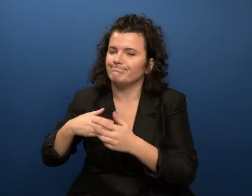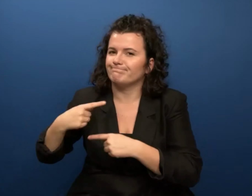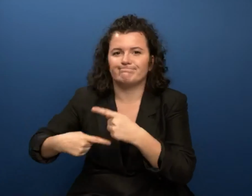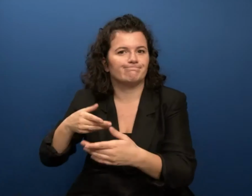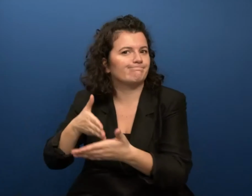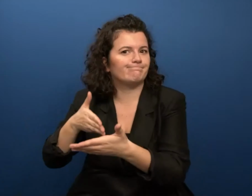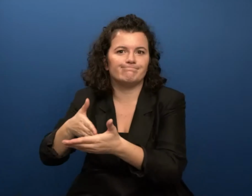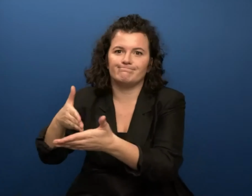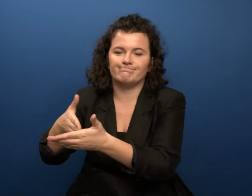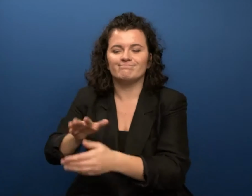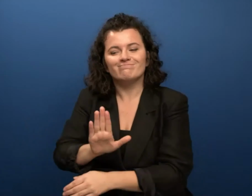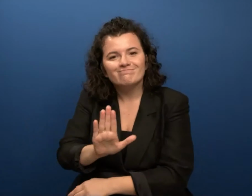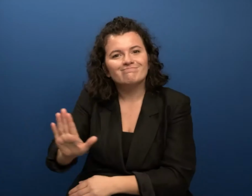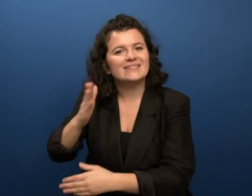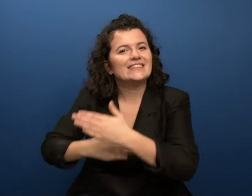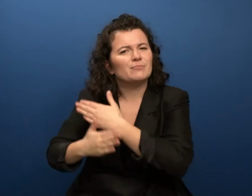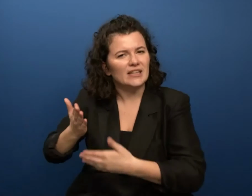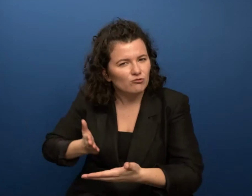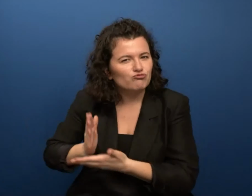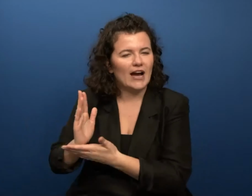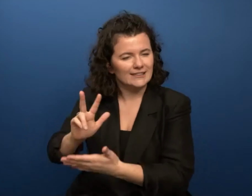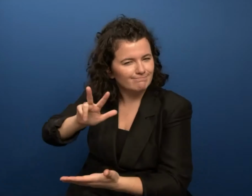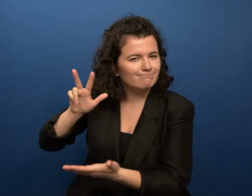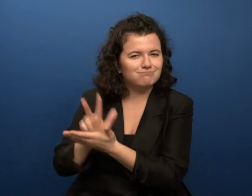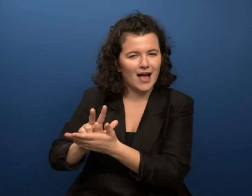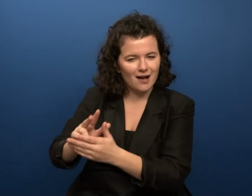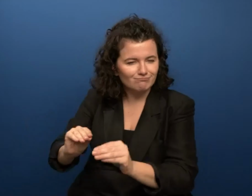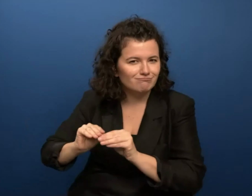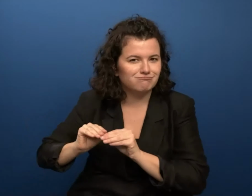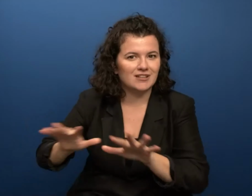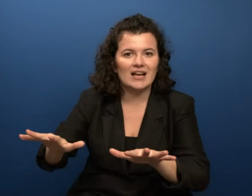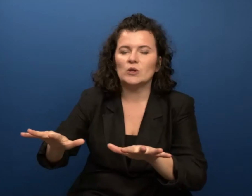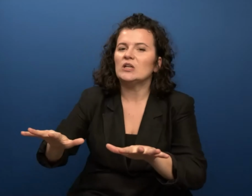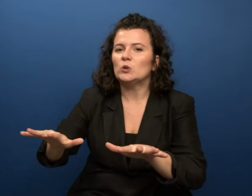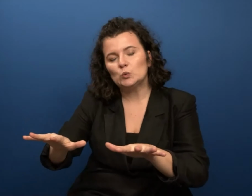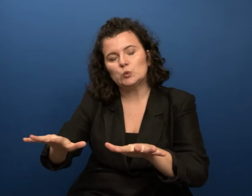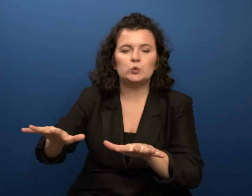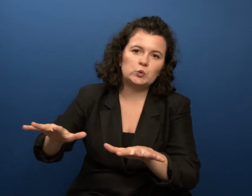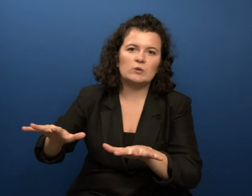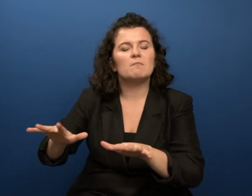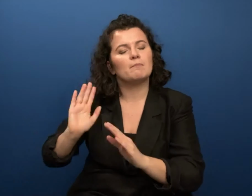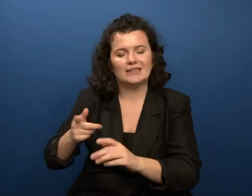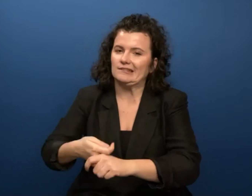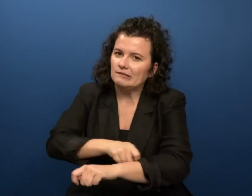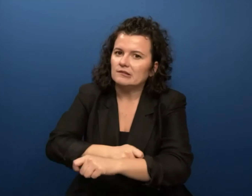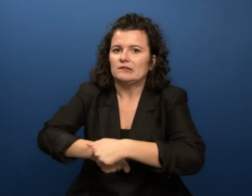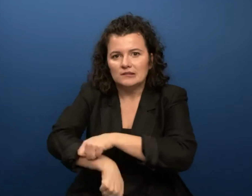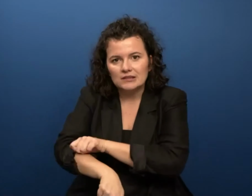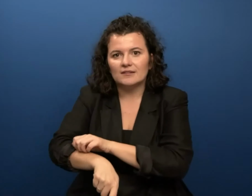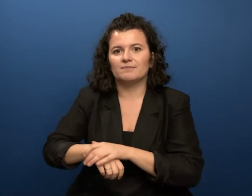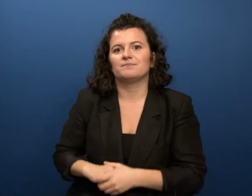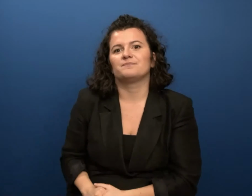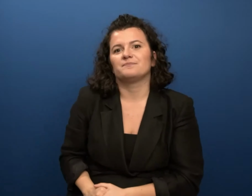disability, especially some of us who come from the same background. And I'm happy that with